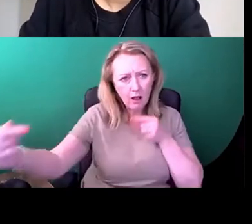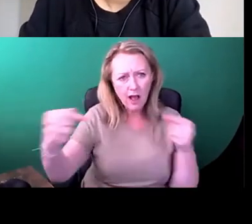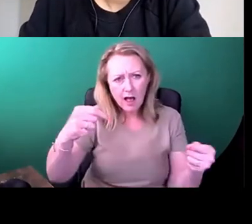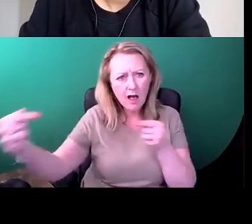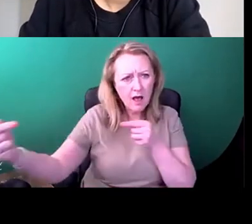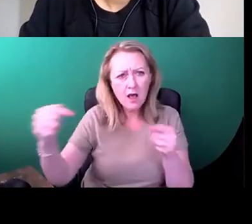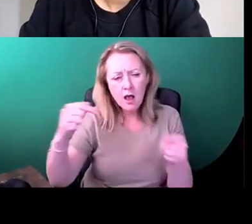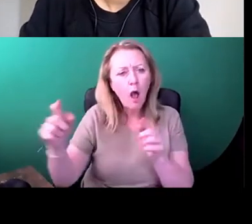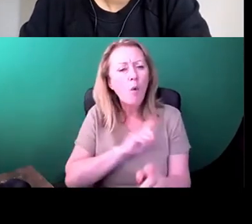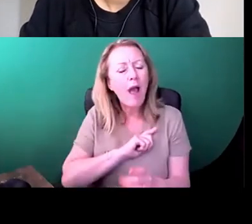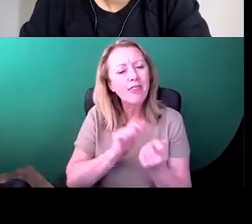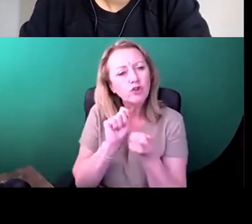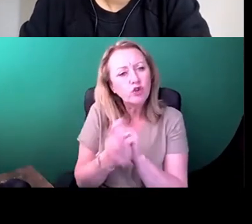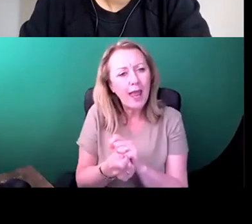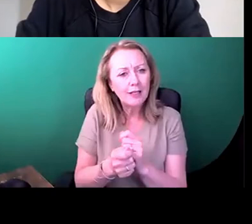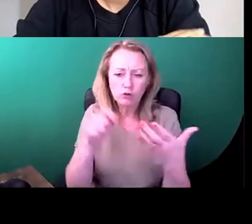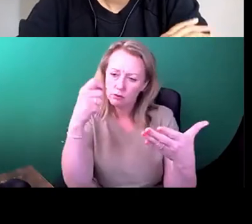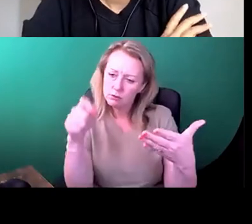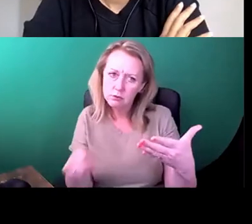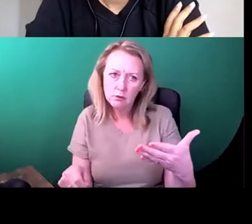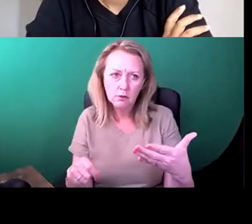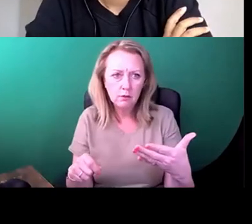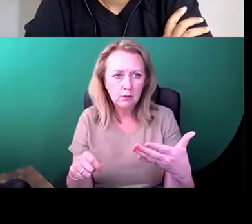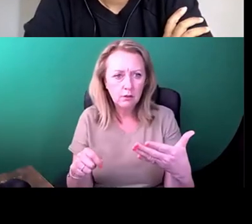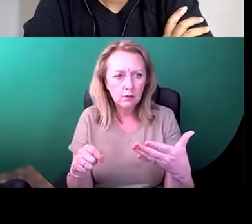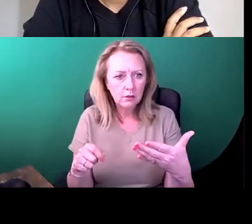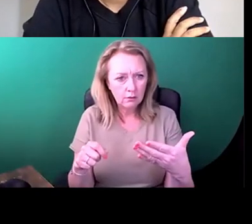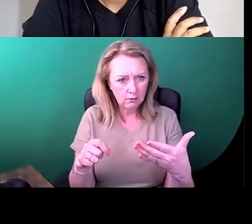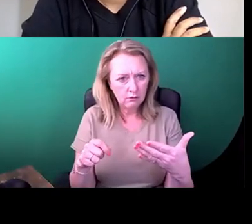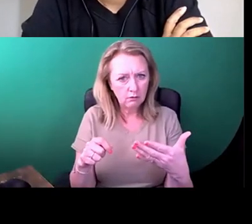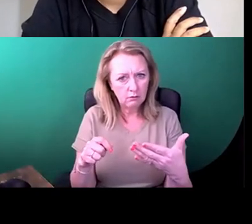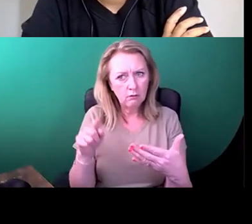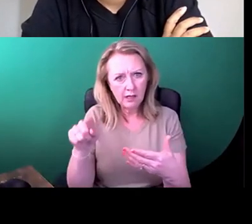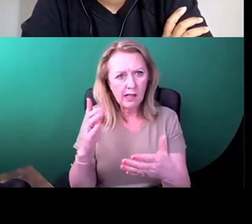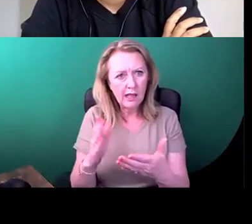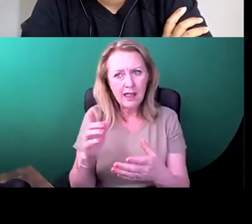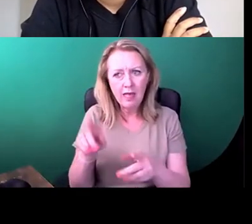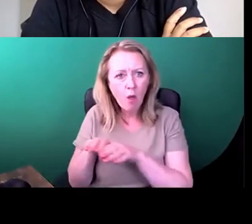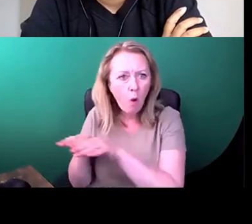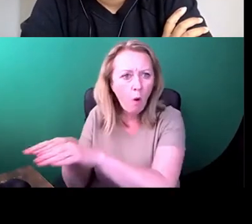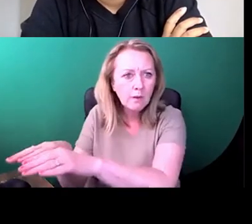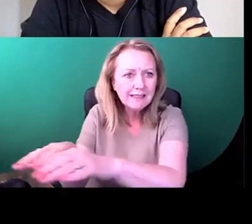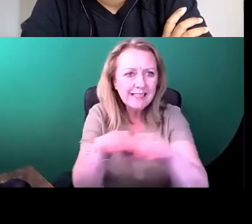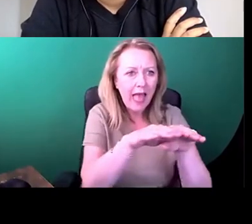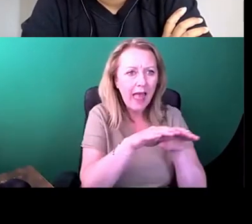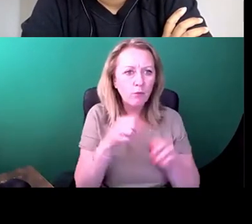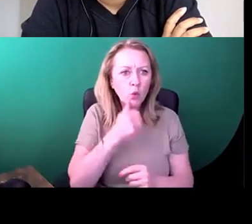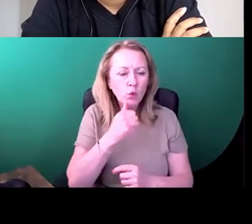when they changed the monitoring. And it pushed everyone in the arts sector to use the same monitoring, because you